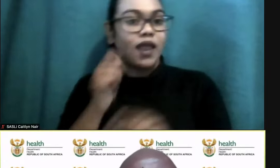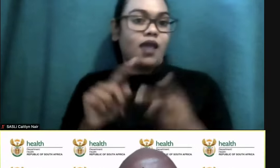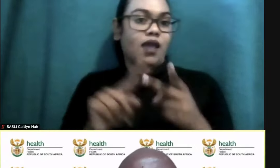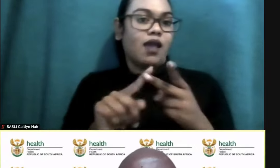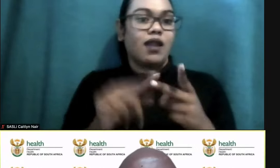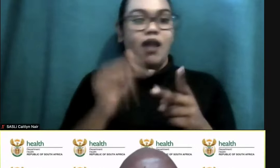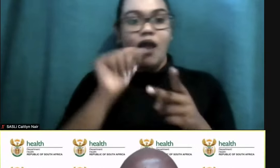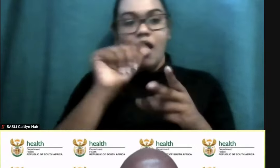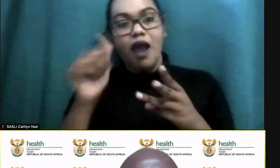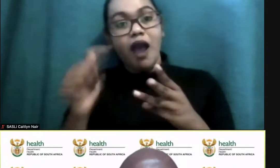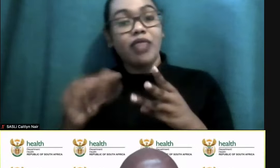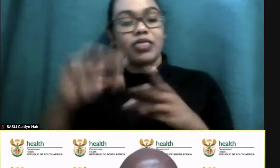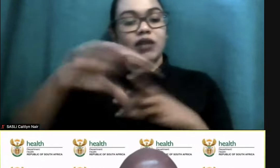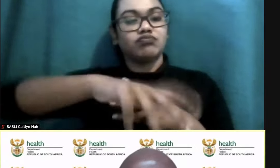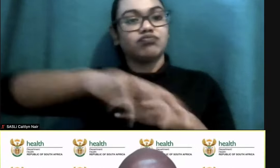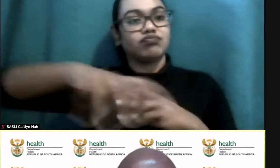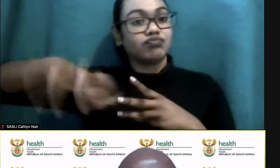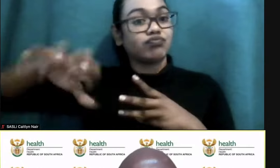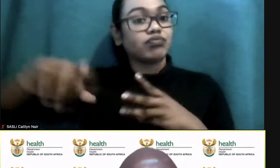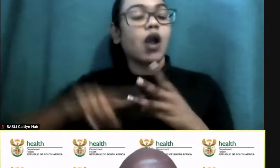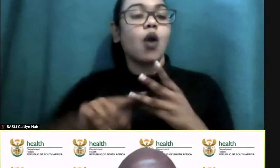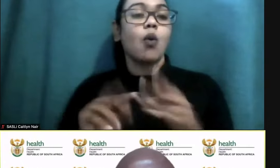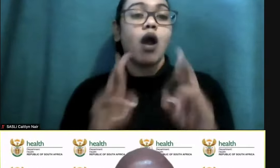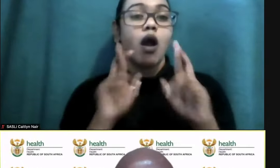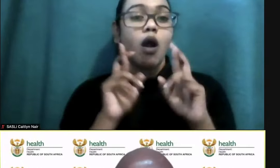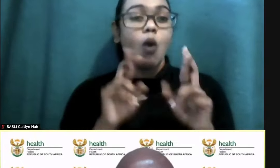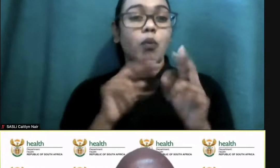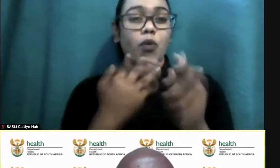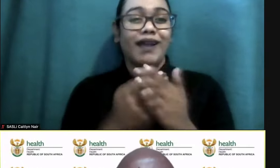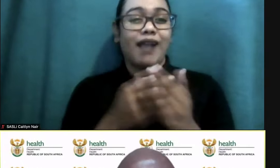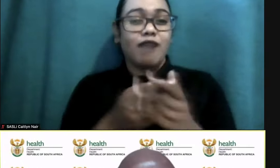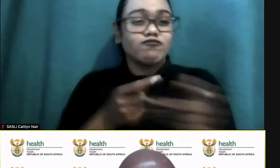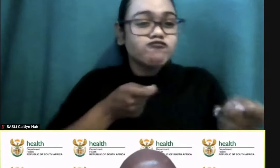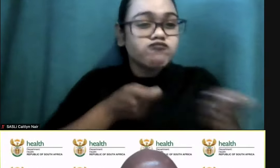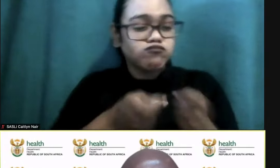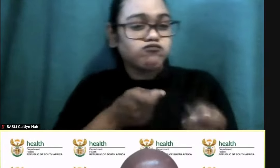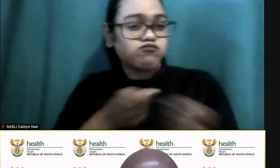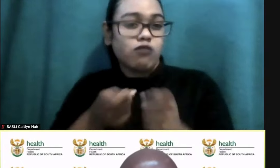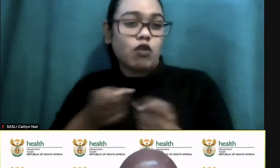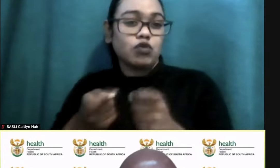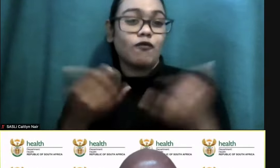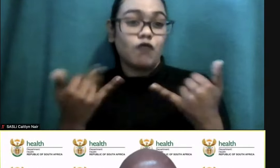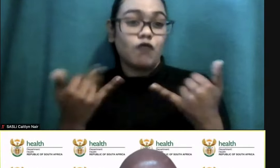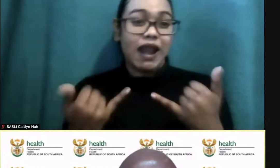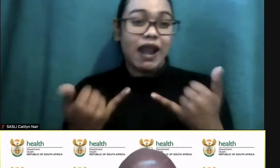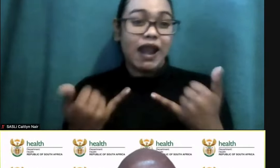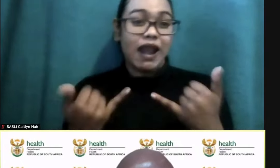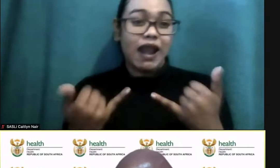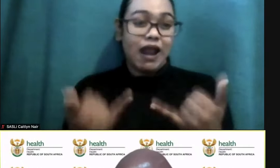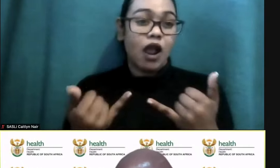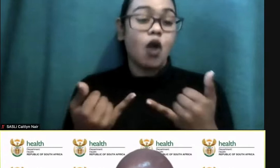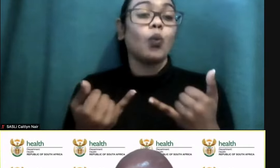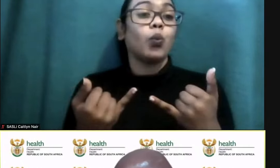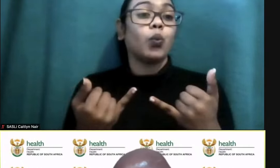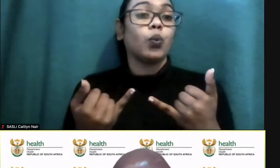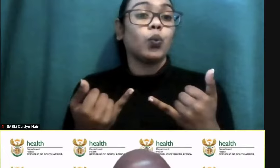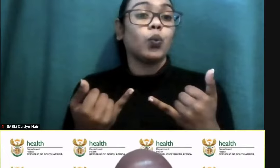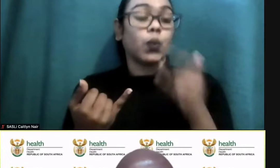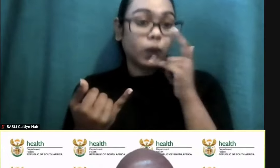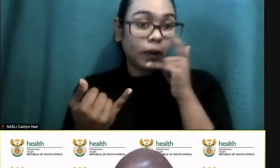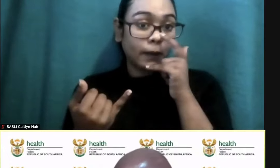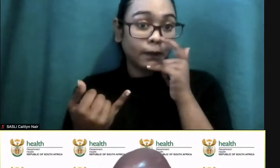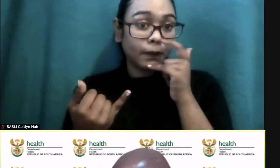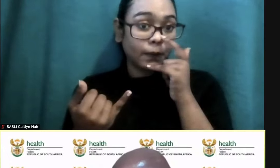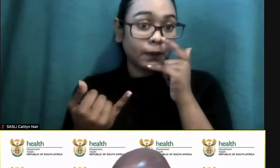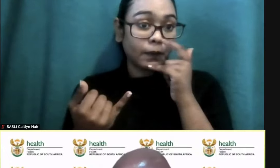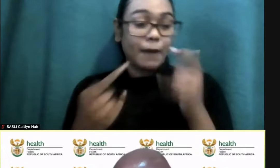sub-districts, we're hoping that this could be contained, because we thought it's just a cluster of the Delta, but